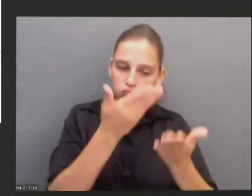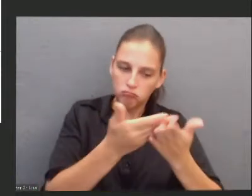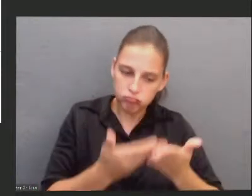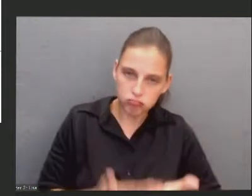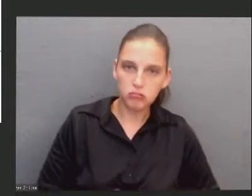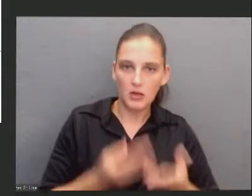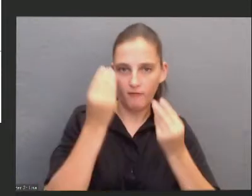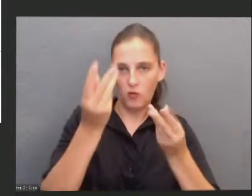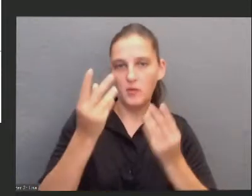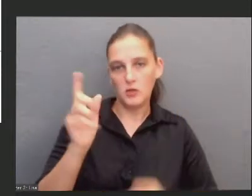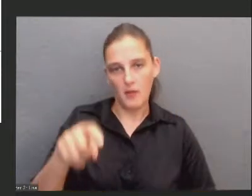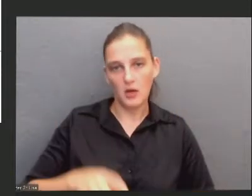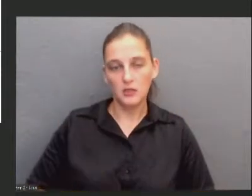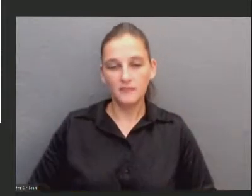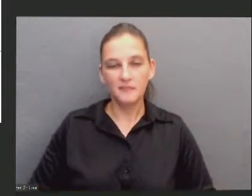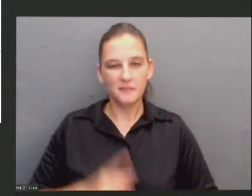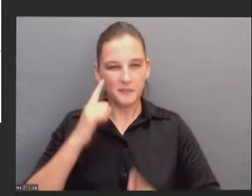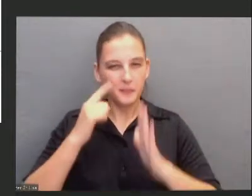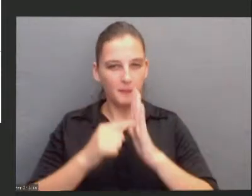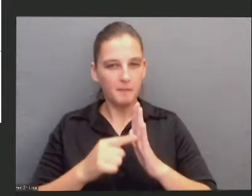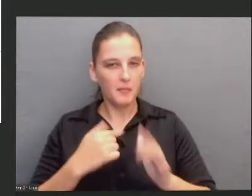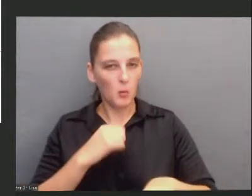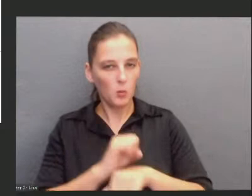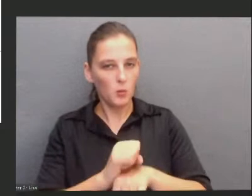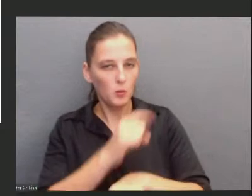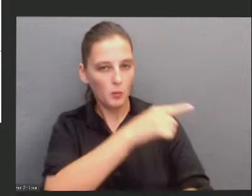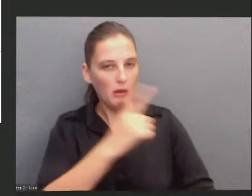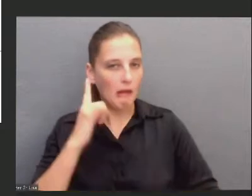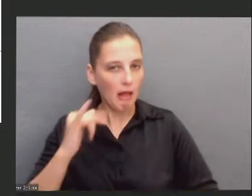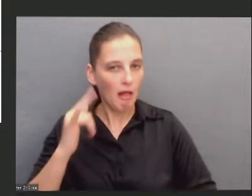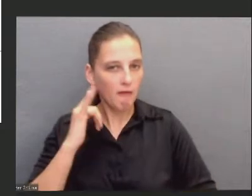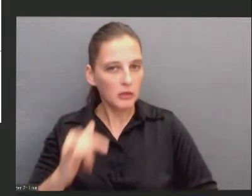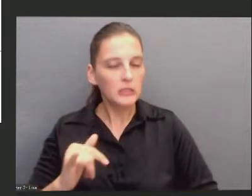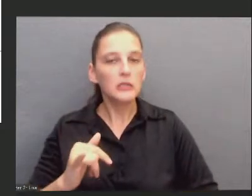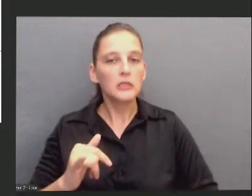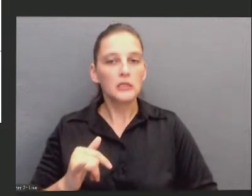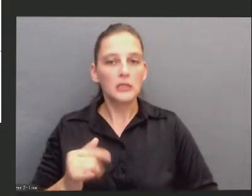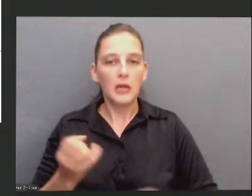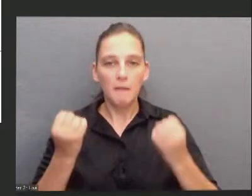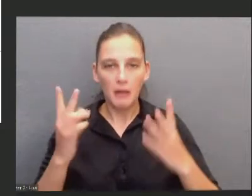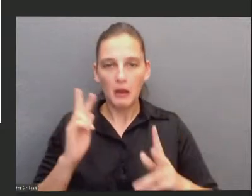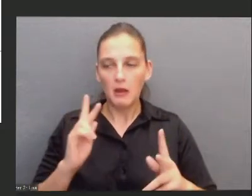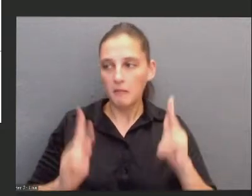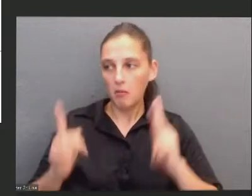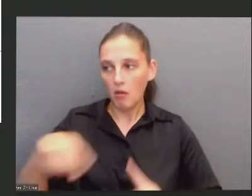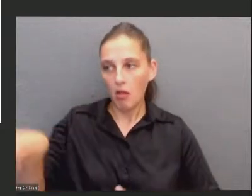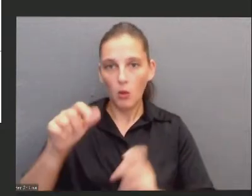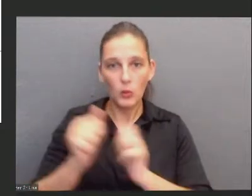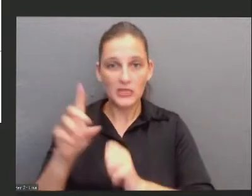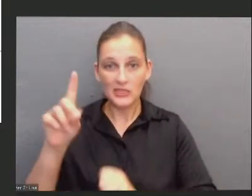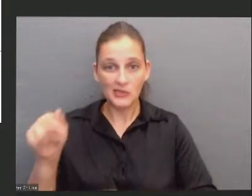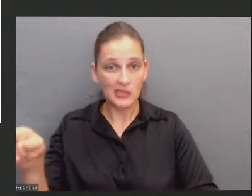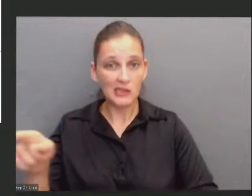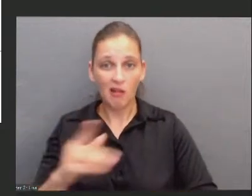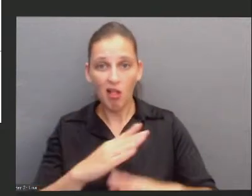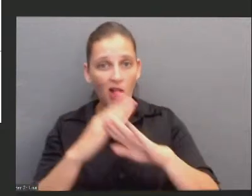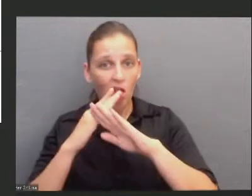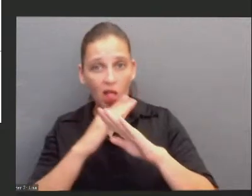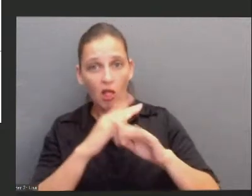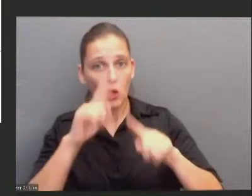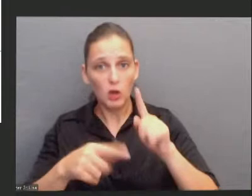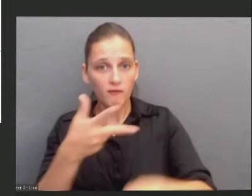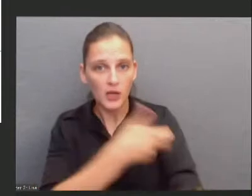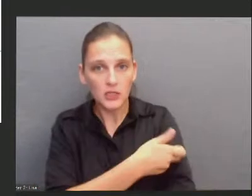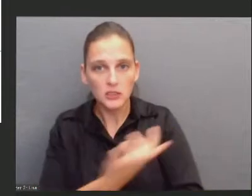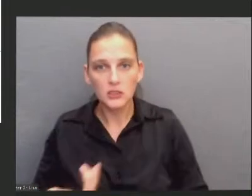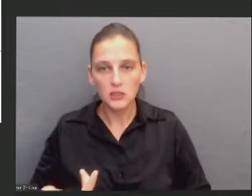I was doing in California related to access to vaccines for people with disabilities, we did not have the data that we needed